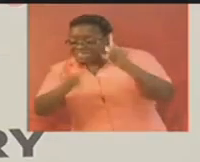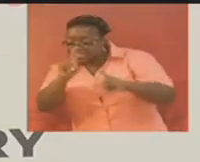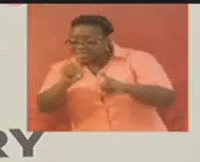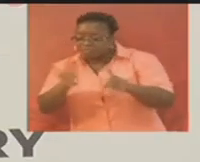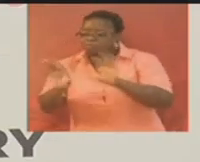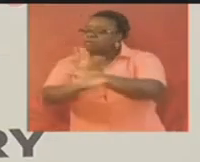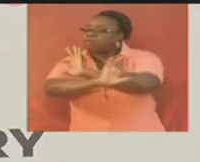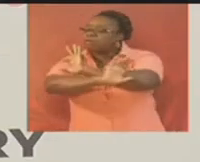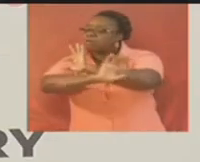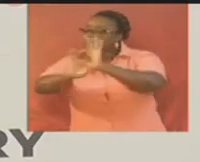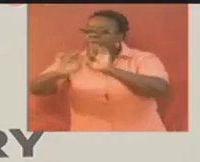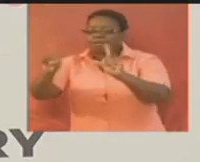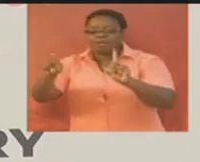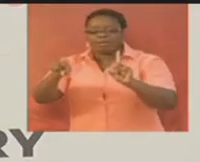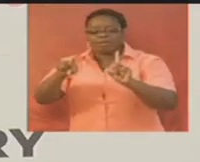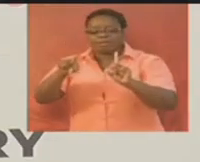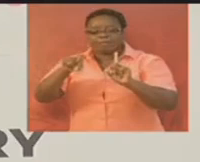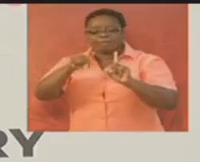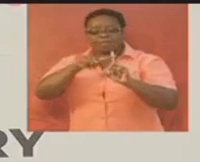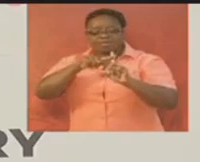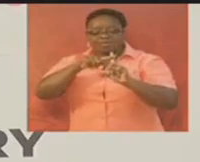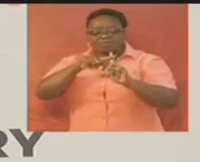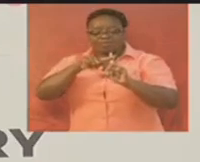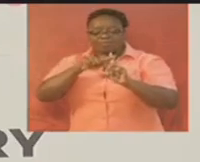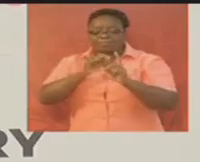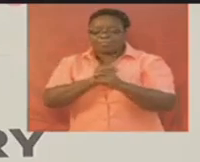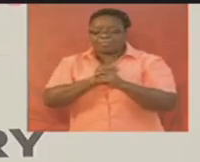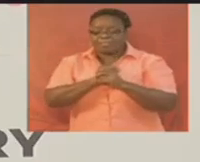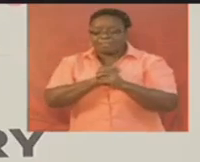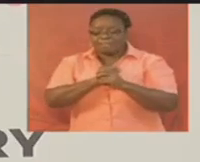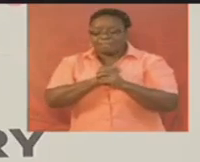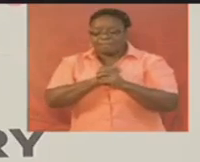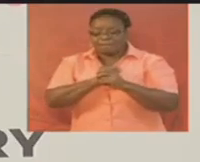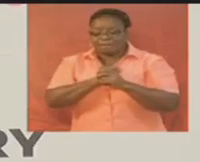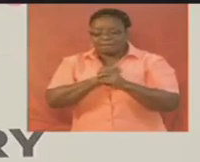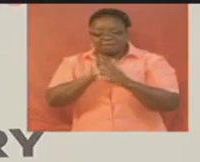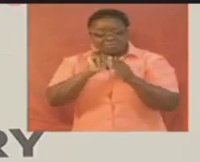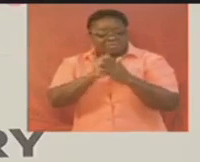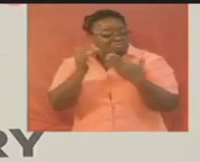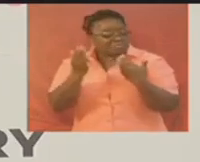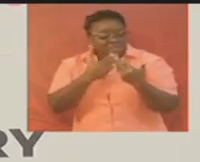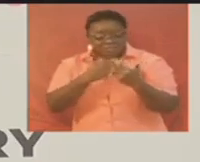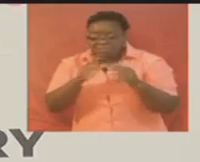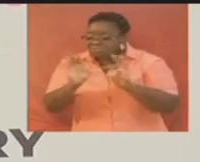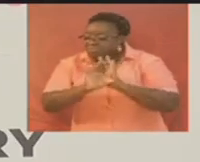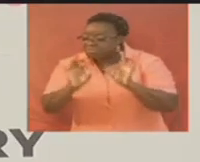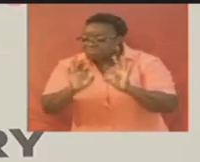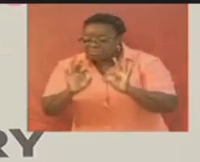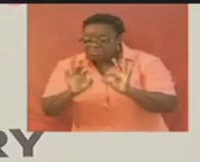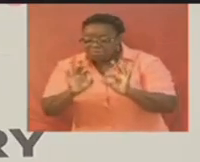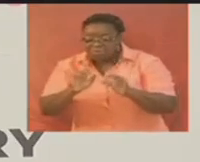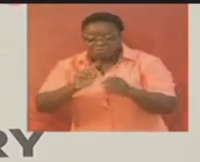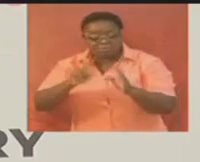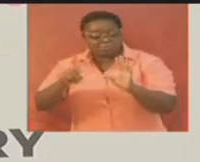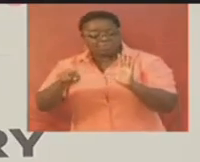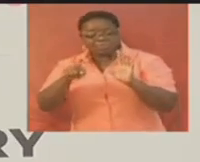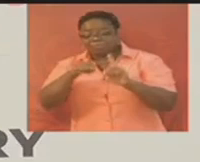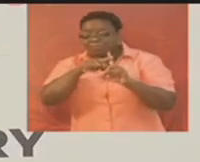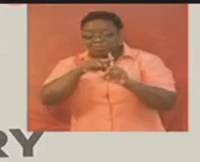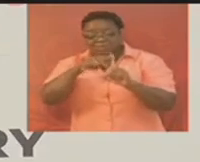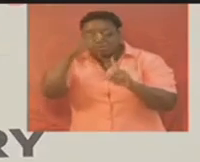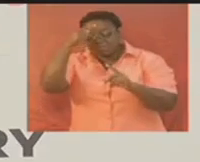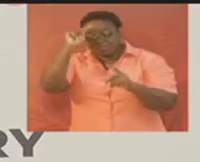none of them came back as positive over that period. So as simple as that, we didn't pick up any positive cases over the